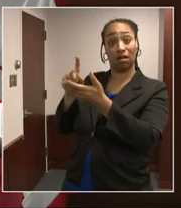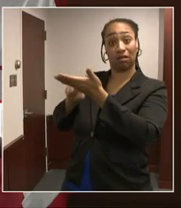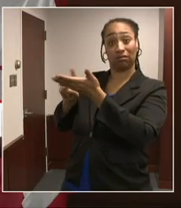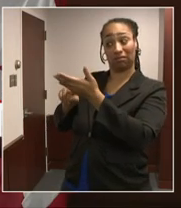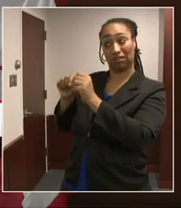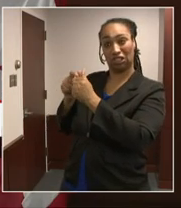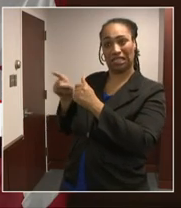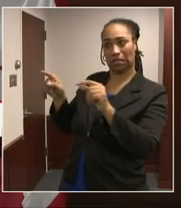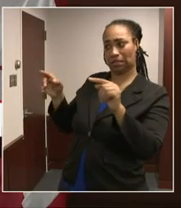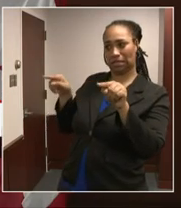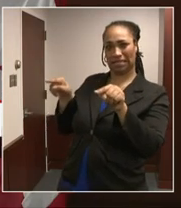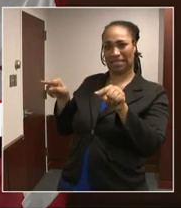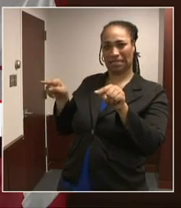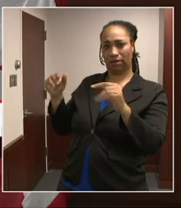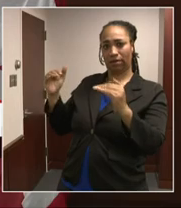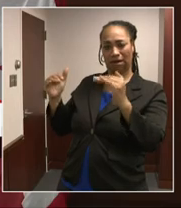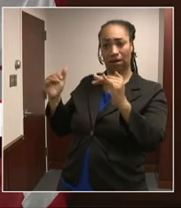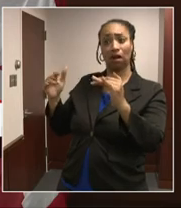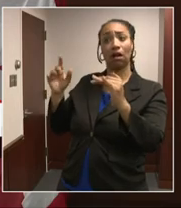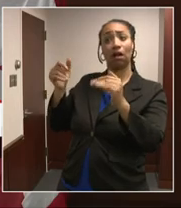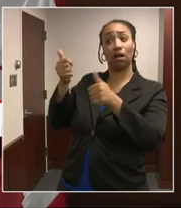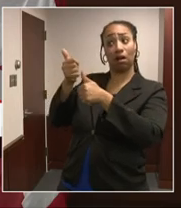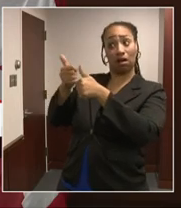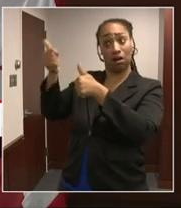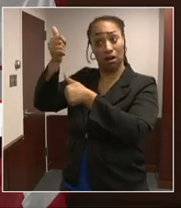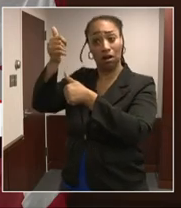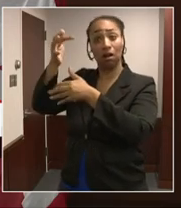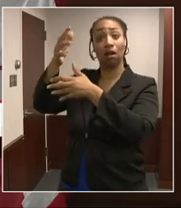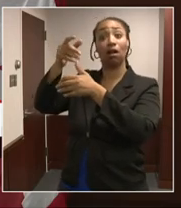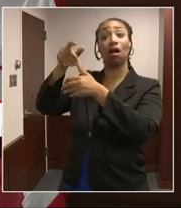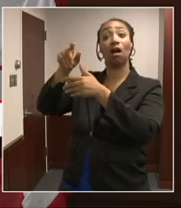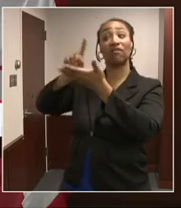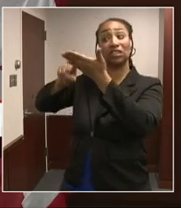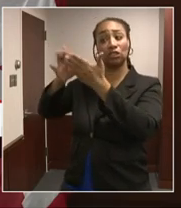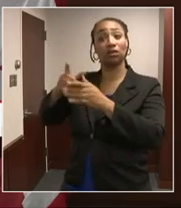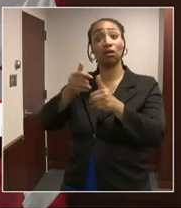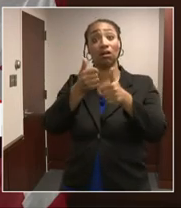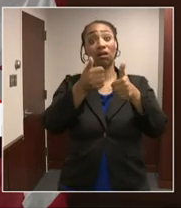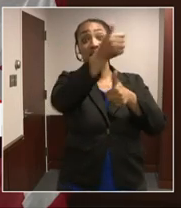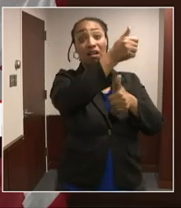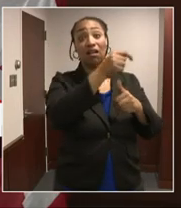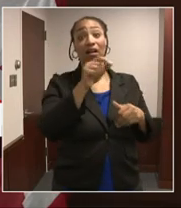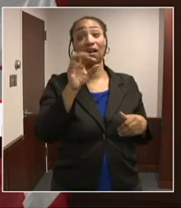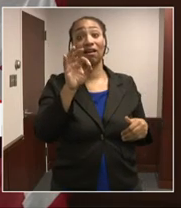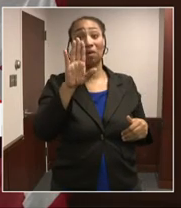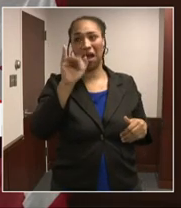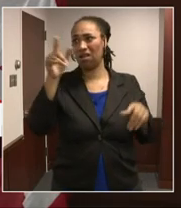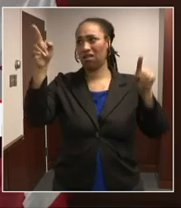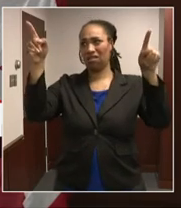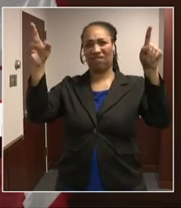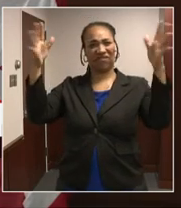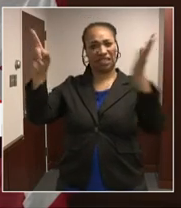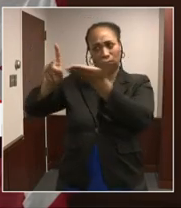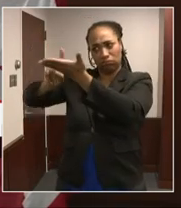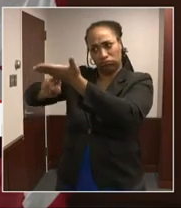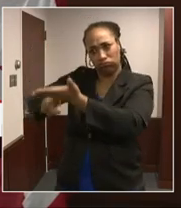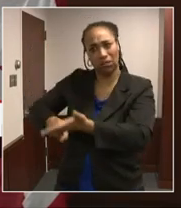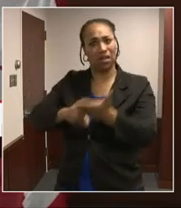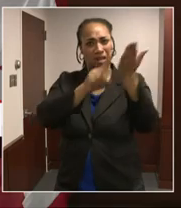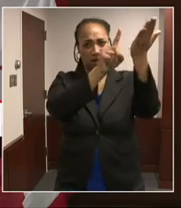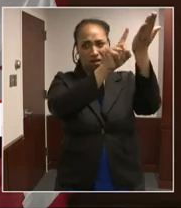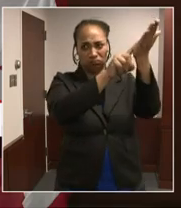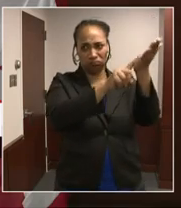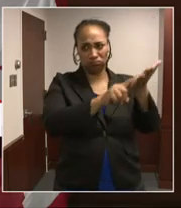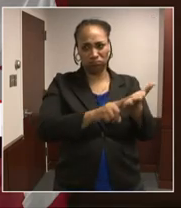who were investigating it. So it does not surprise me that we did not see evidence of a